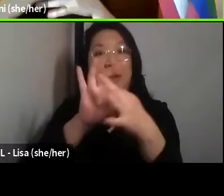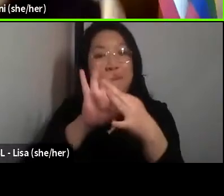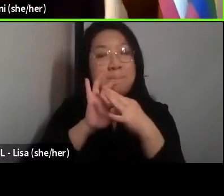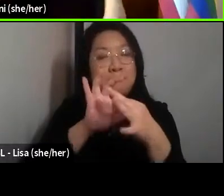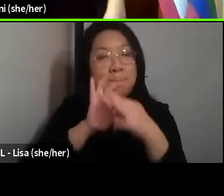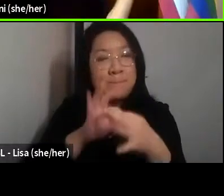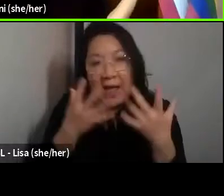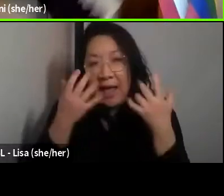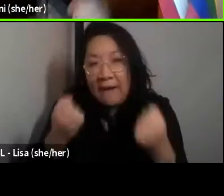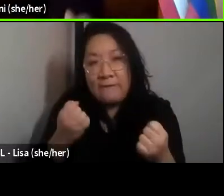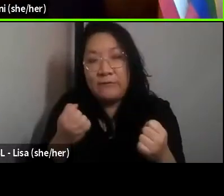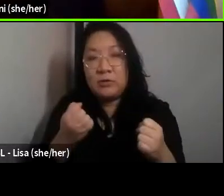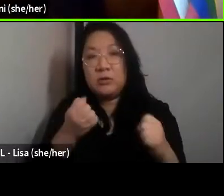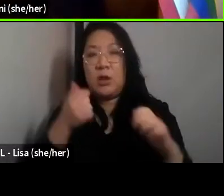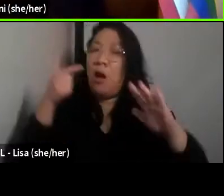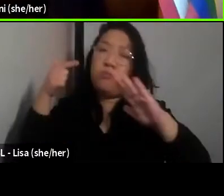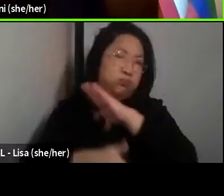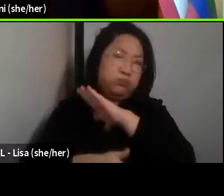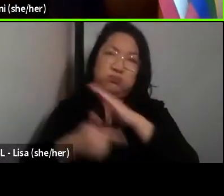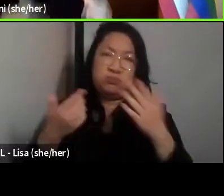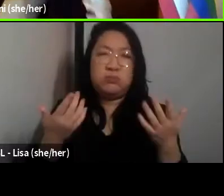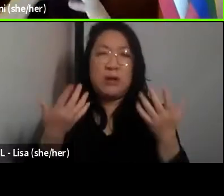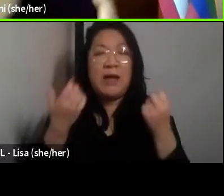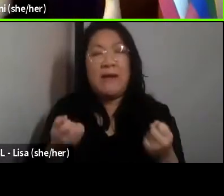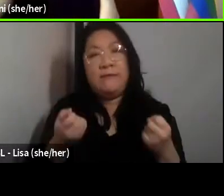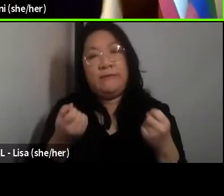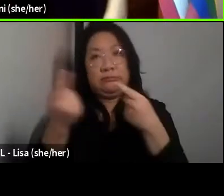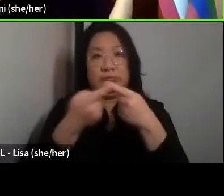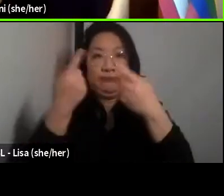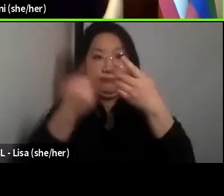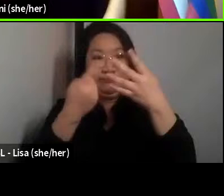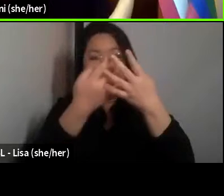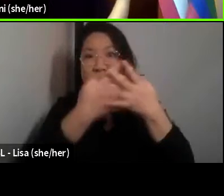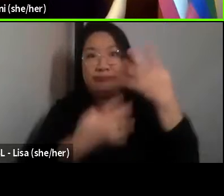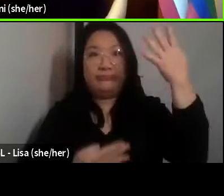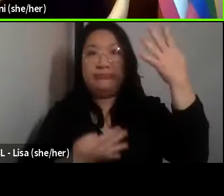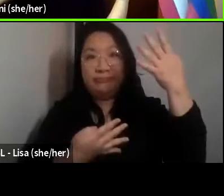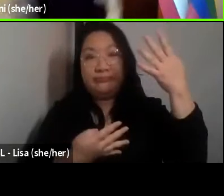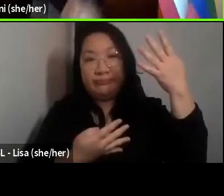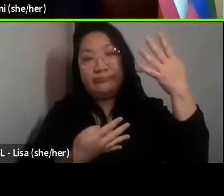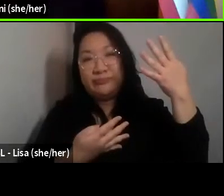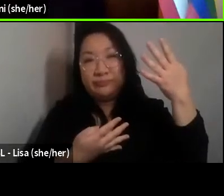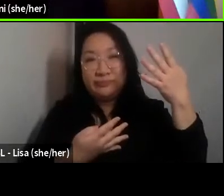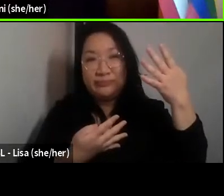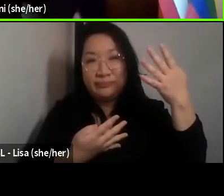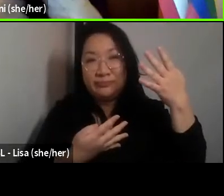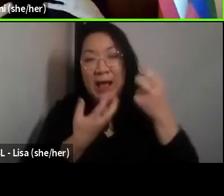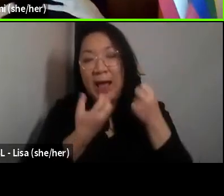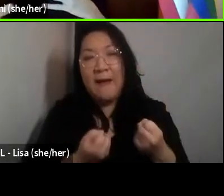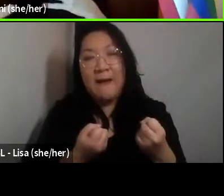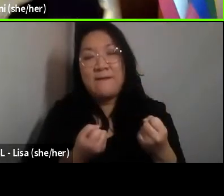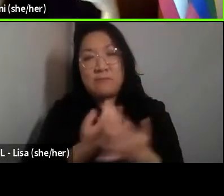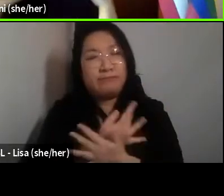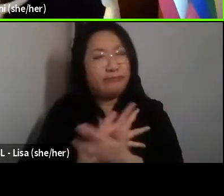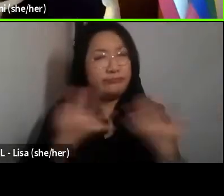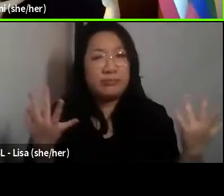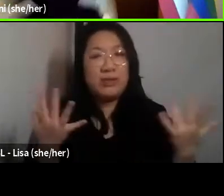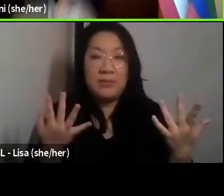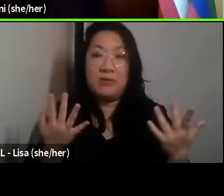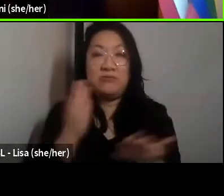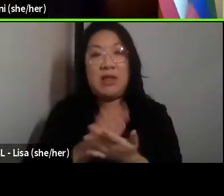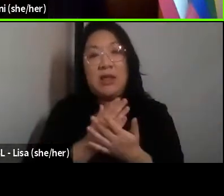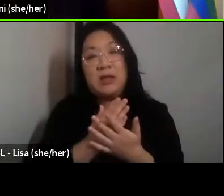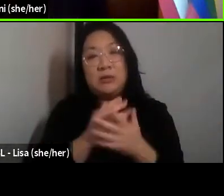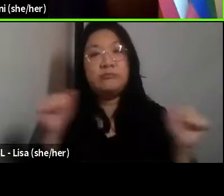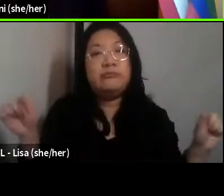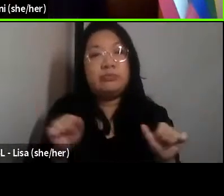There are lots of other additional words that are associated with aspectrum identities, but those are the main ones that you'll